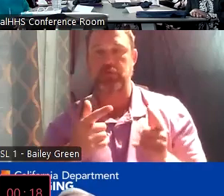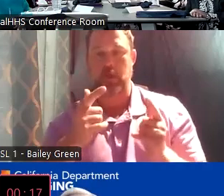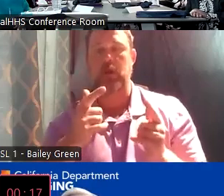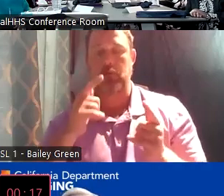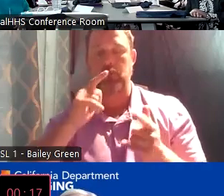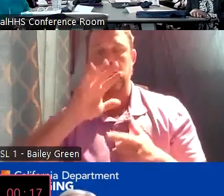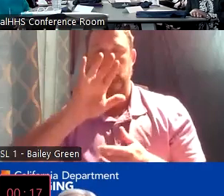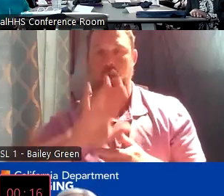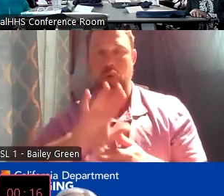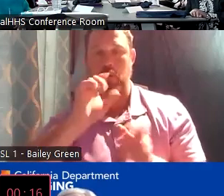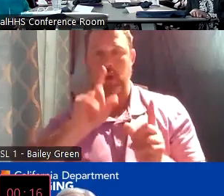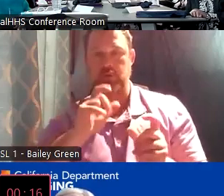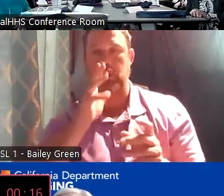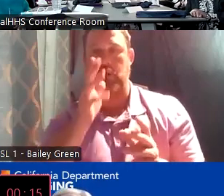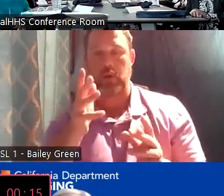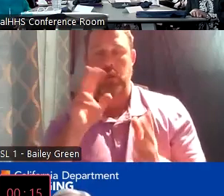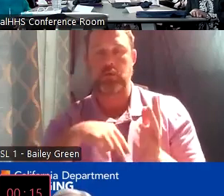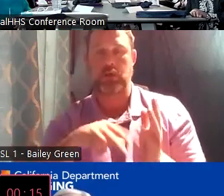and we will take it back.